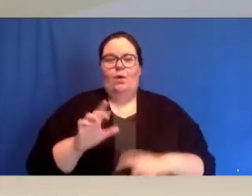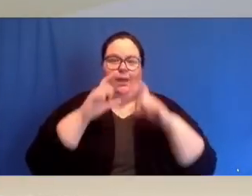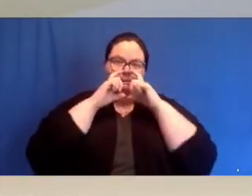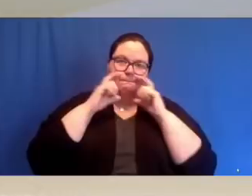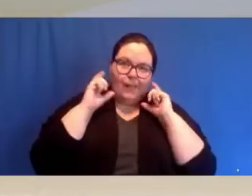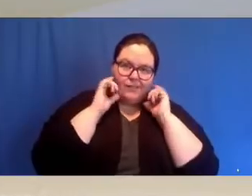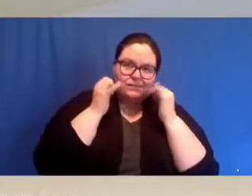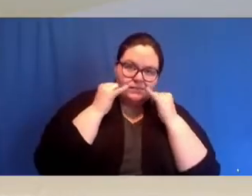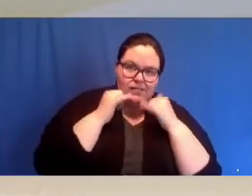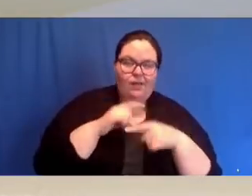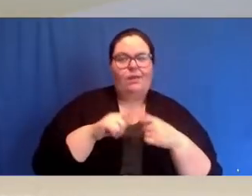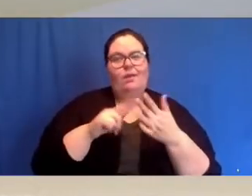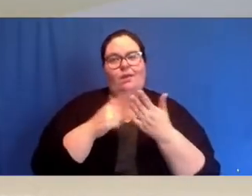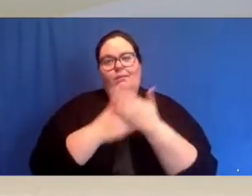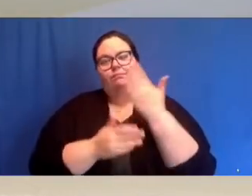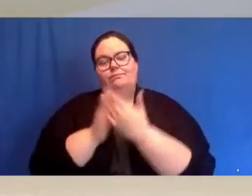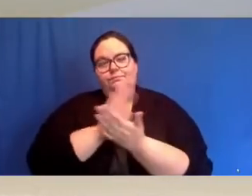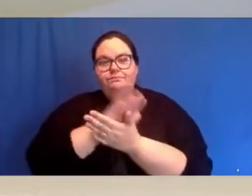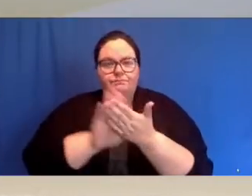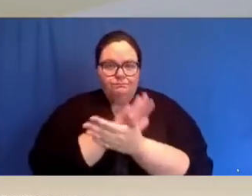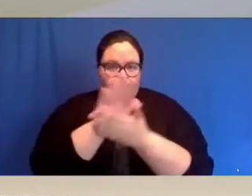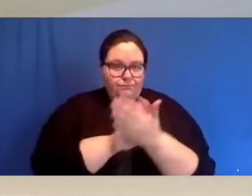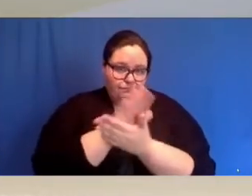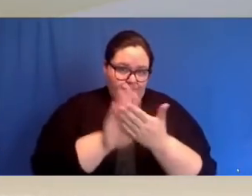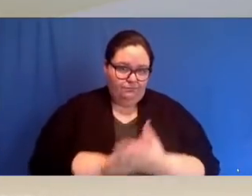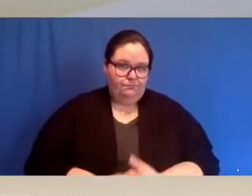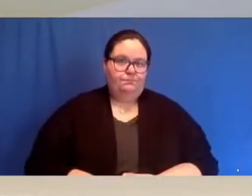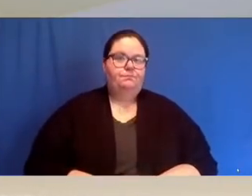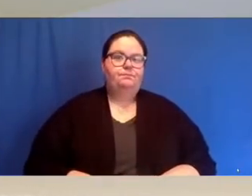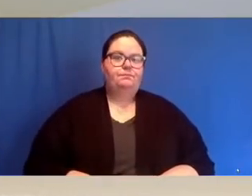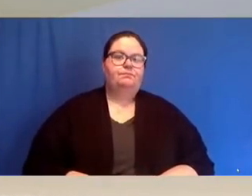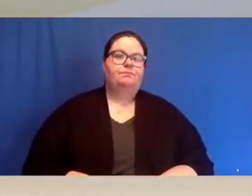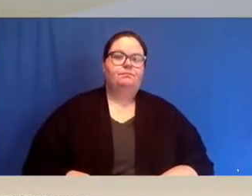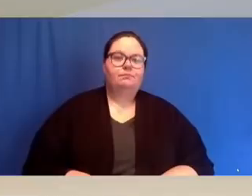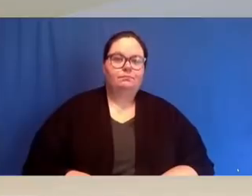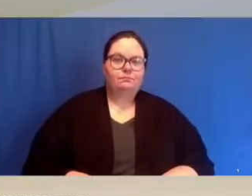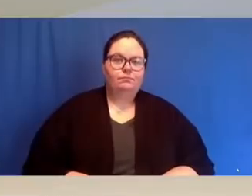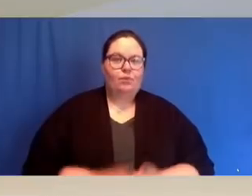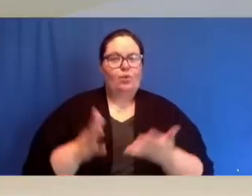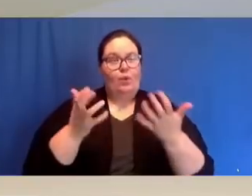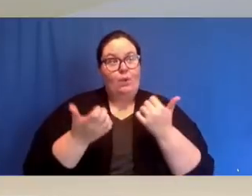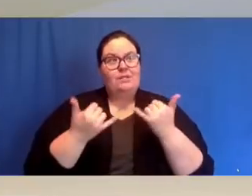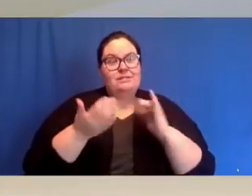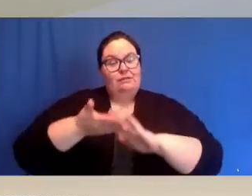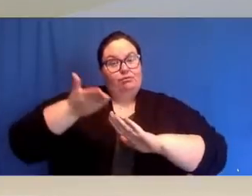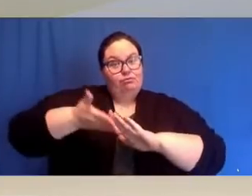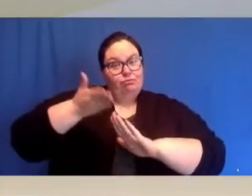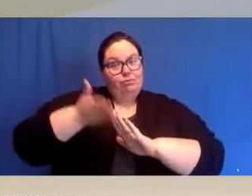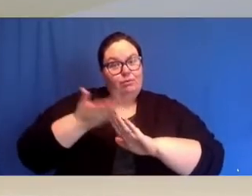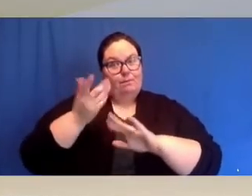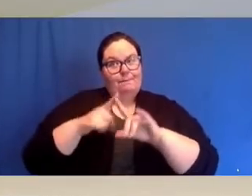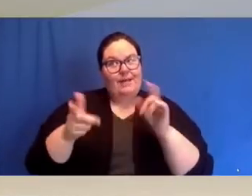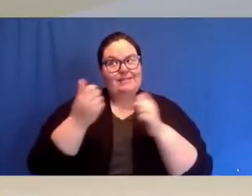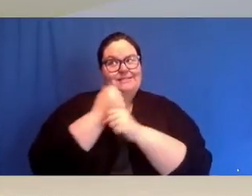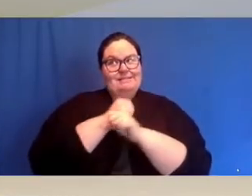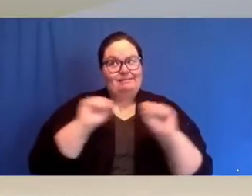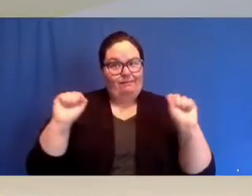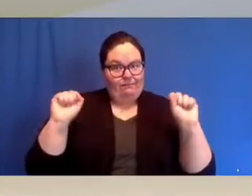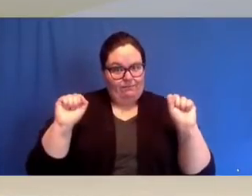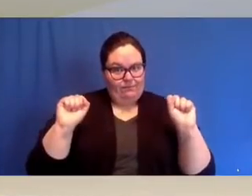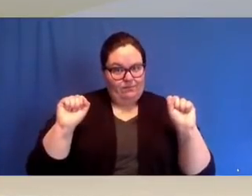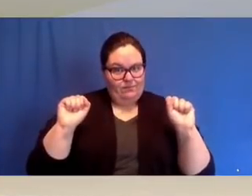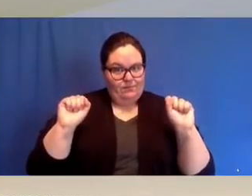So wanting some of these things to still be able to operate, but doing so, making it as